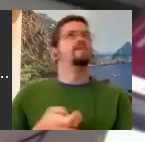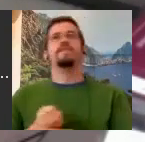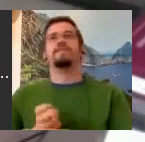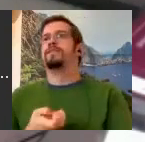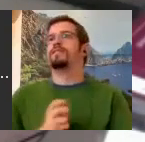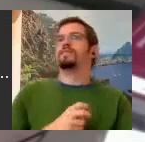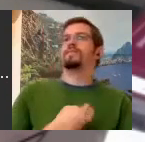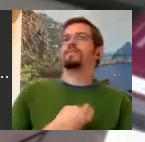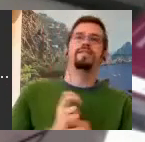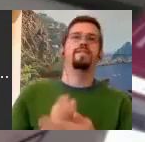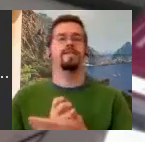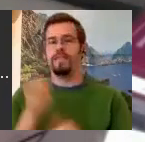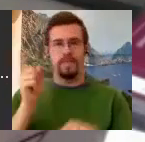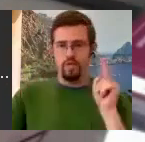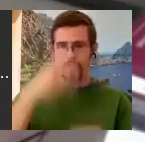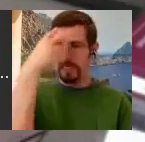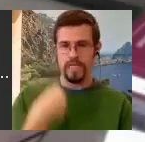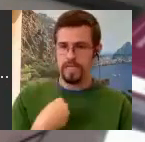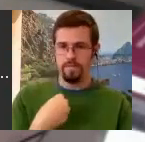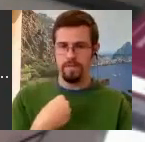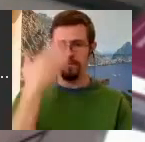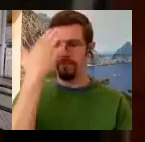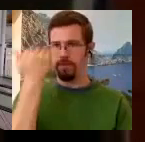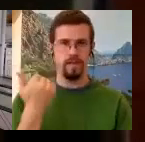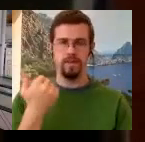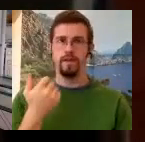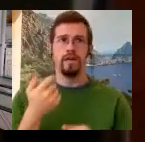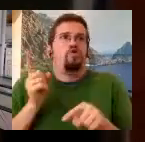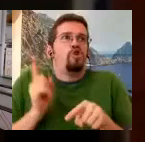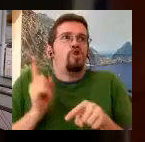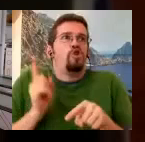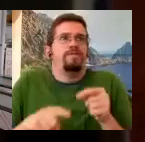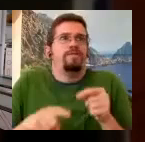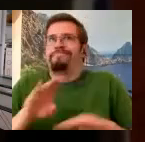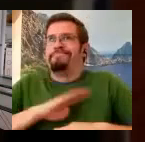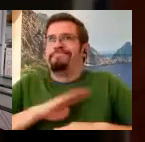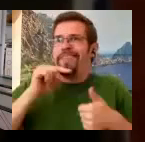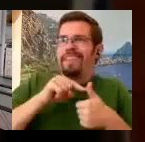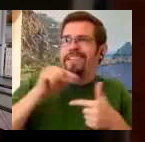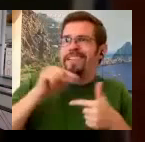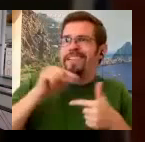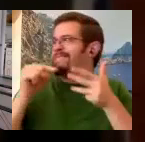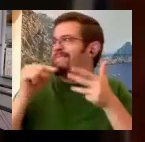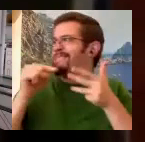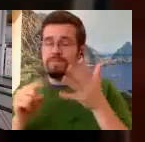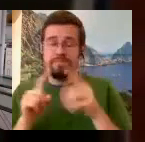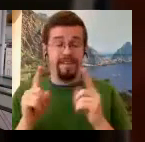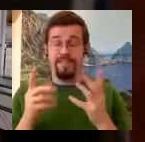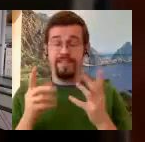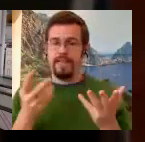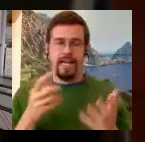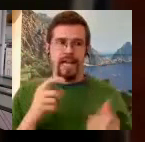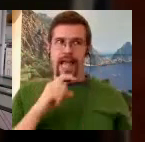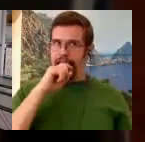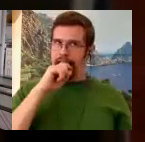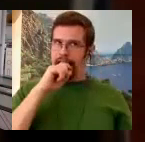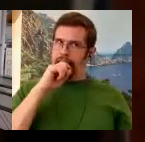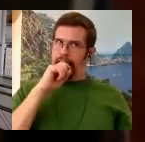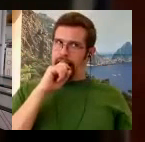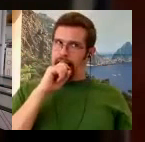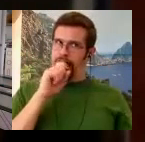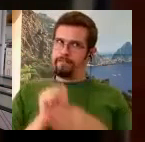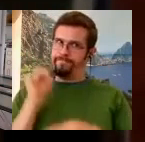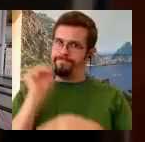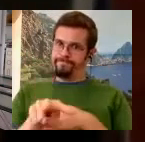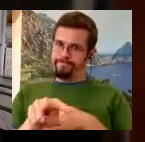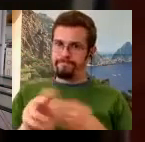the little things that we couldn't get done in time, and yet we had to sooner or later do it, didn't we, Steve? We had to take the jump